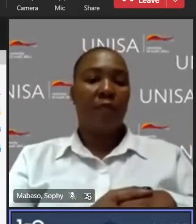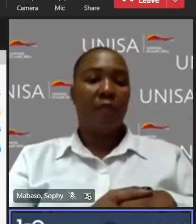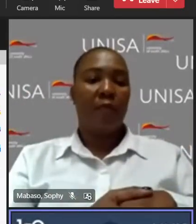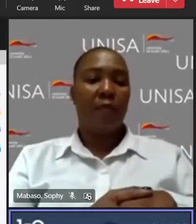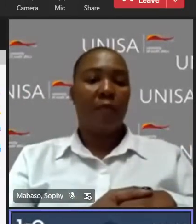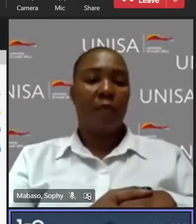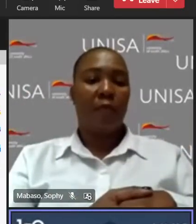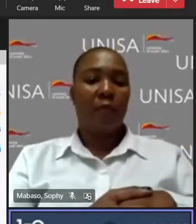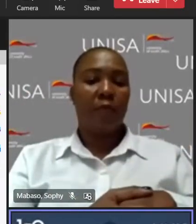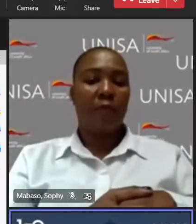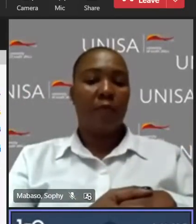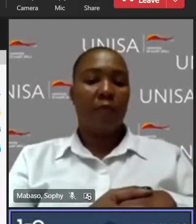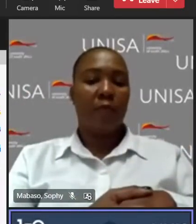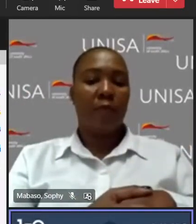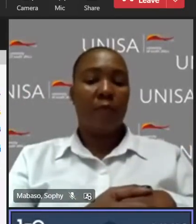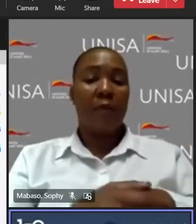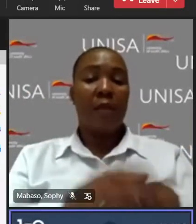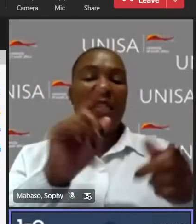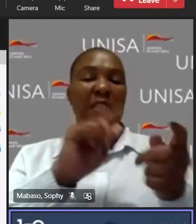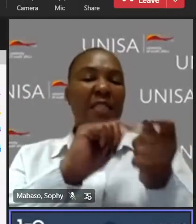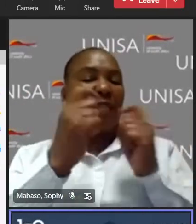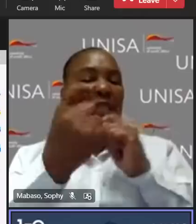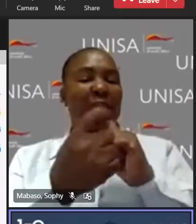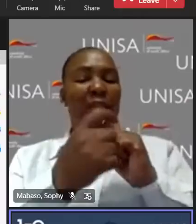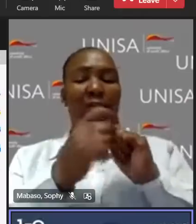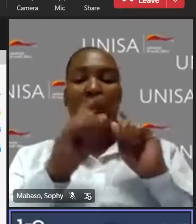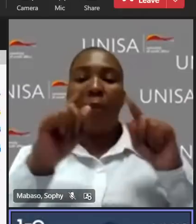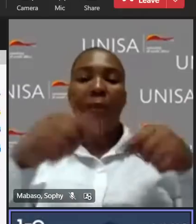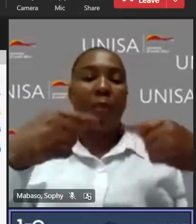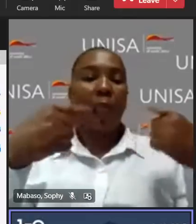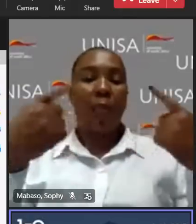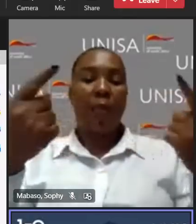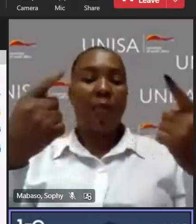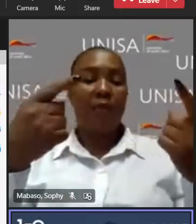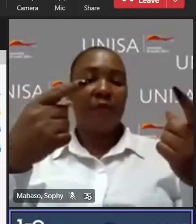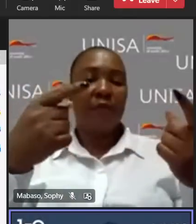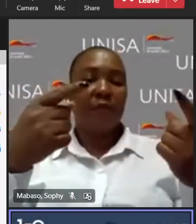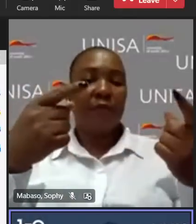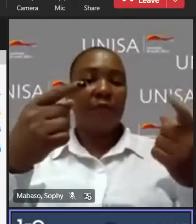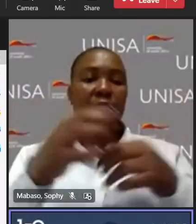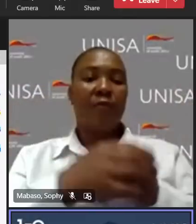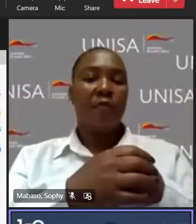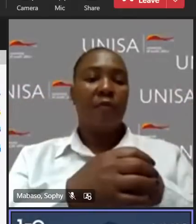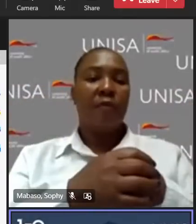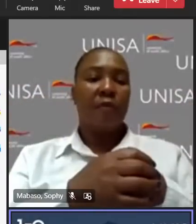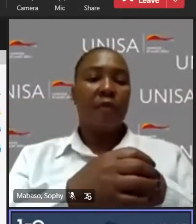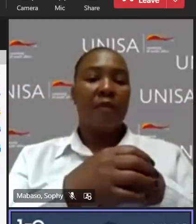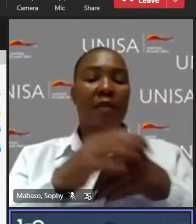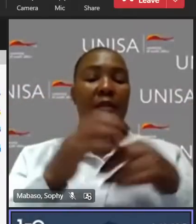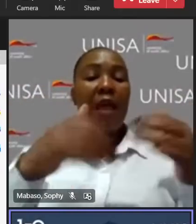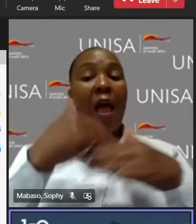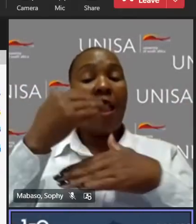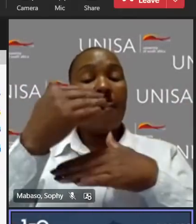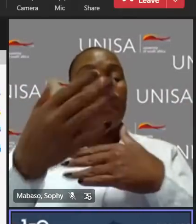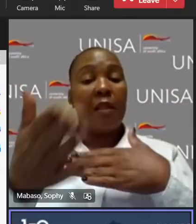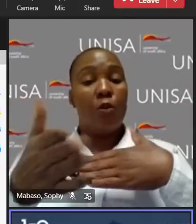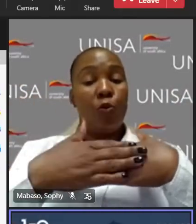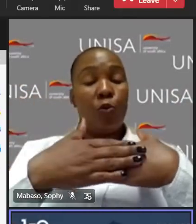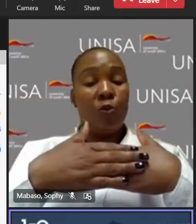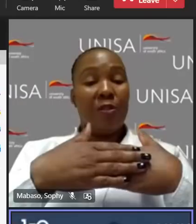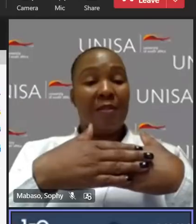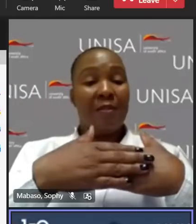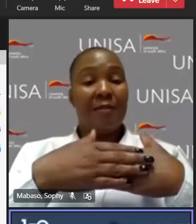exchange no longer possible, use the cancellation function. Because first of all, it's after the closing date and